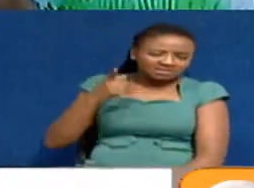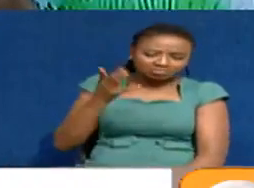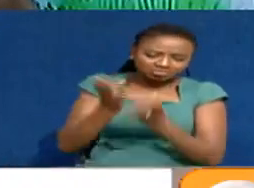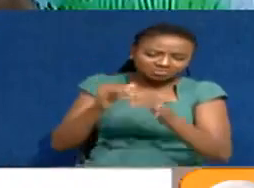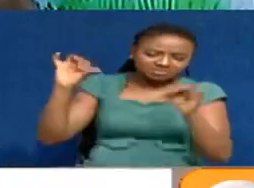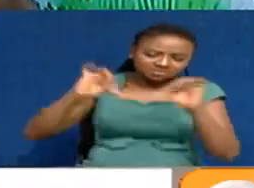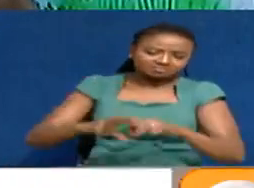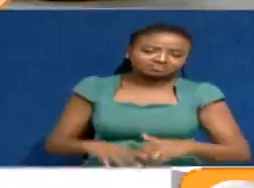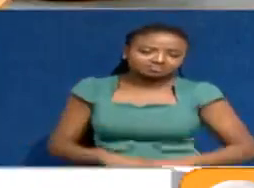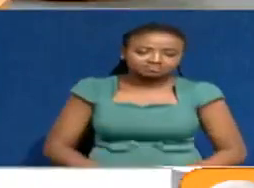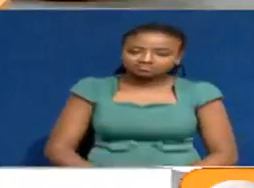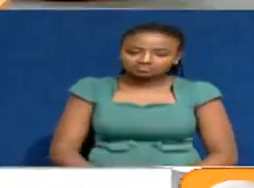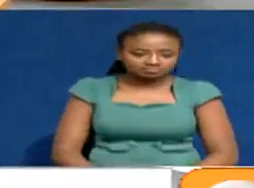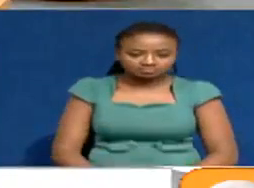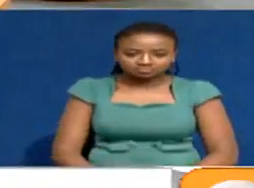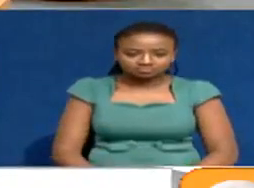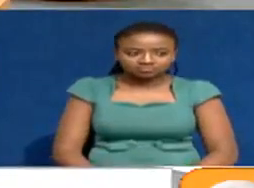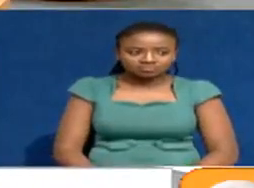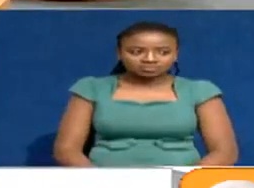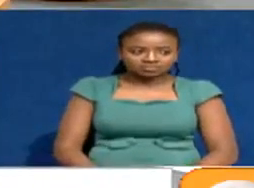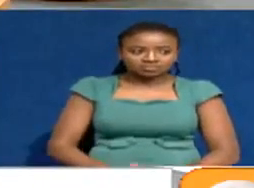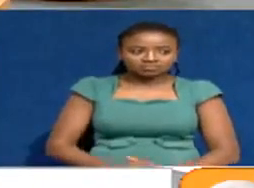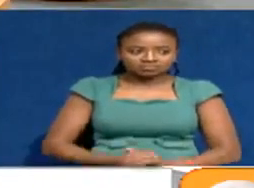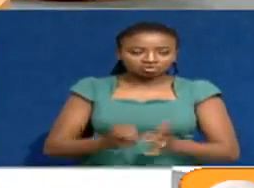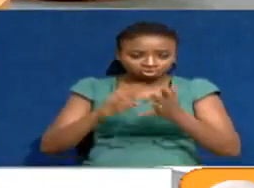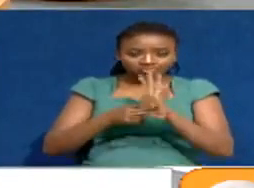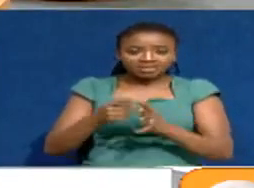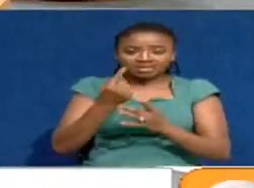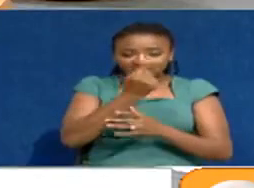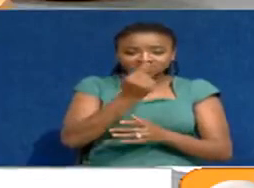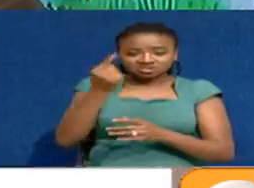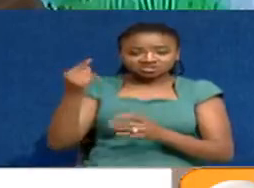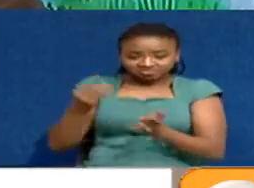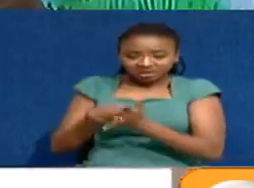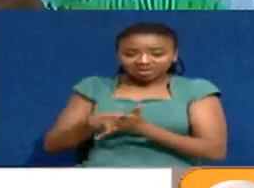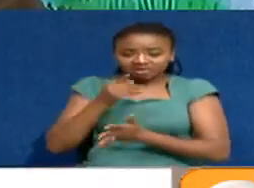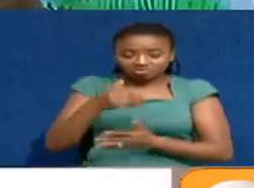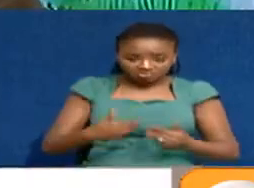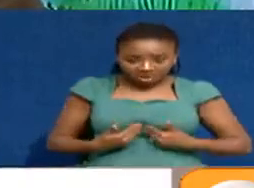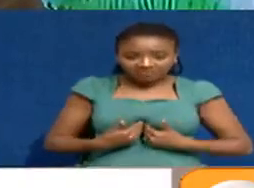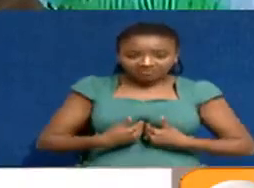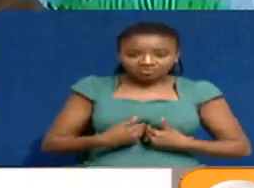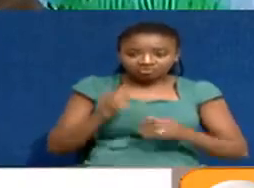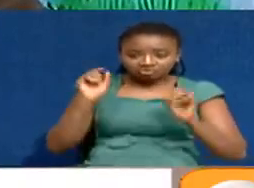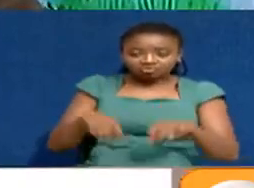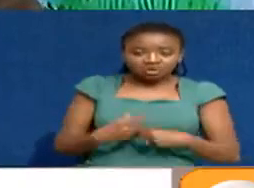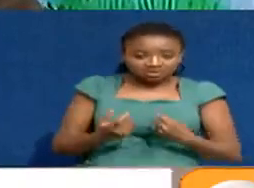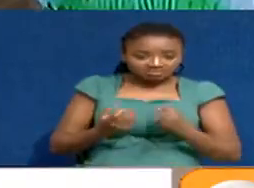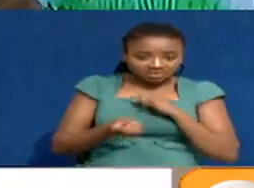crime. Because I want to ask you this. You're telling us this evening that you can account for every shilling. Every cent that I own in this